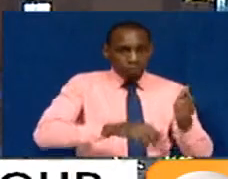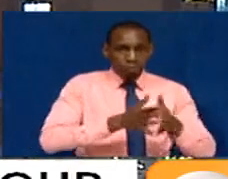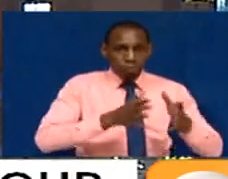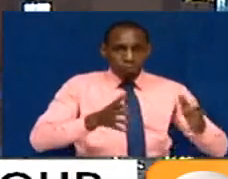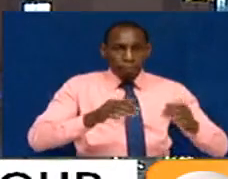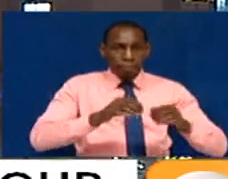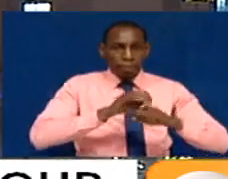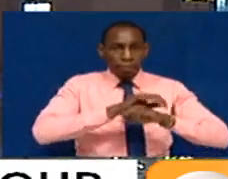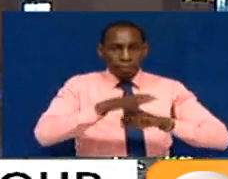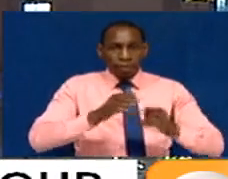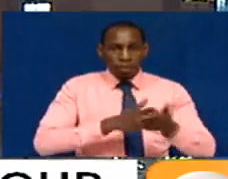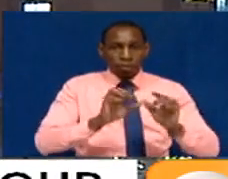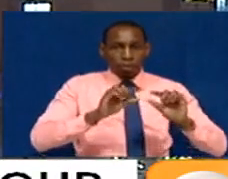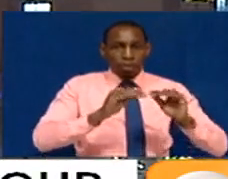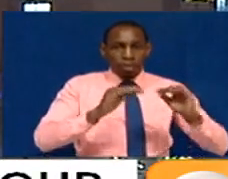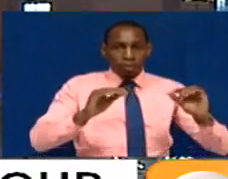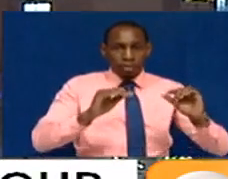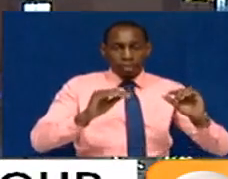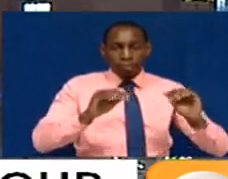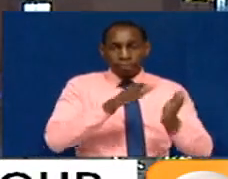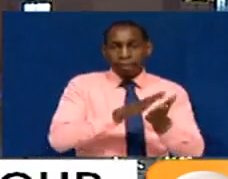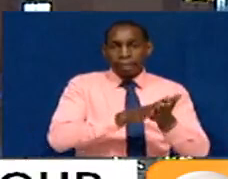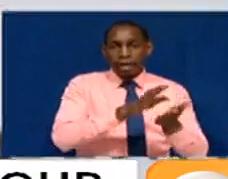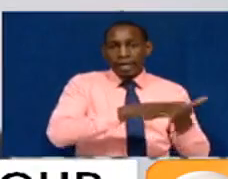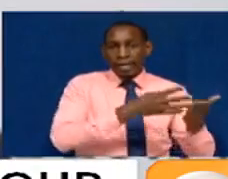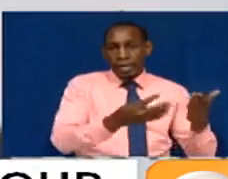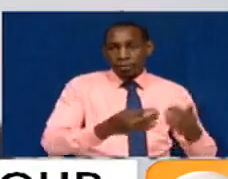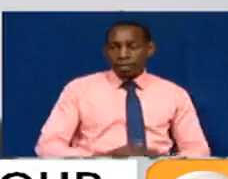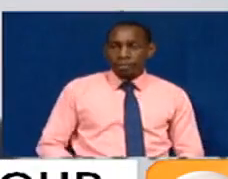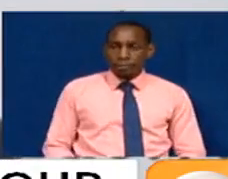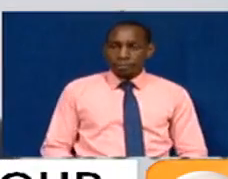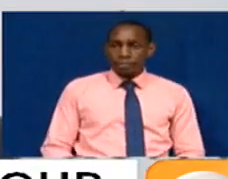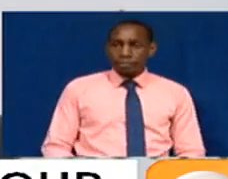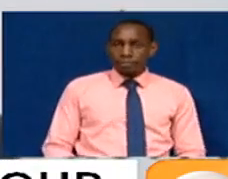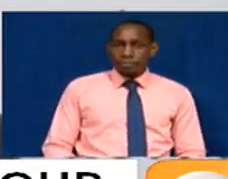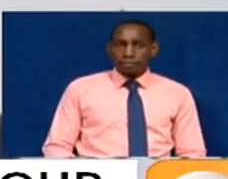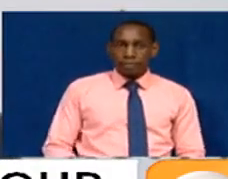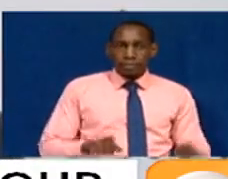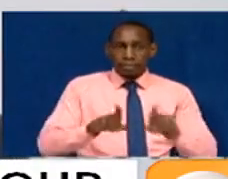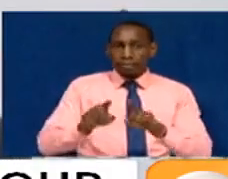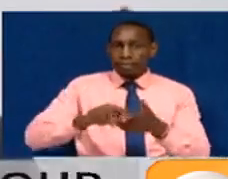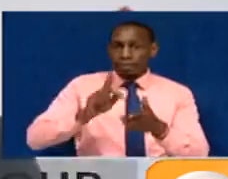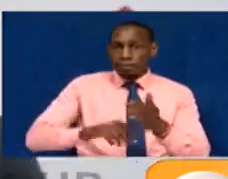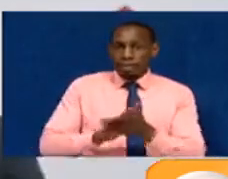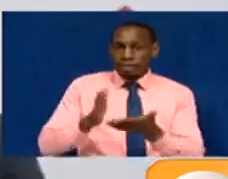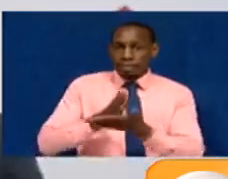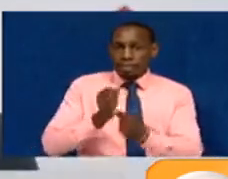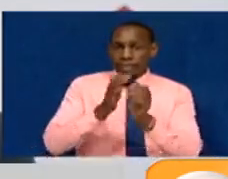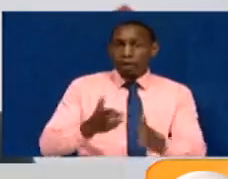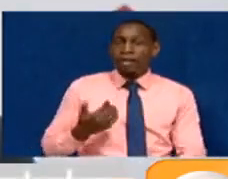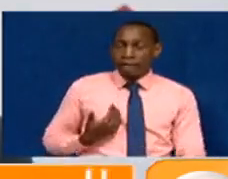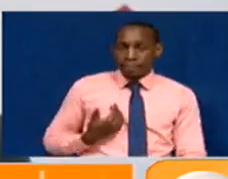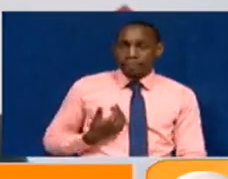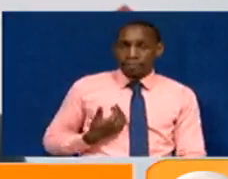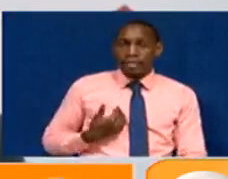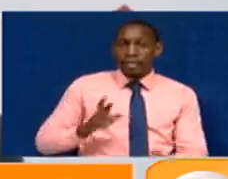their reach through Equity Banks Network. It also means having a shareholder who